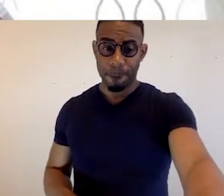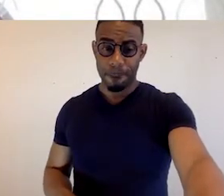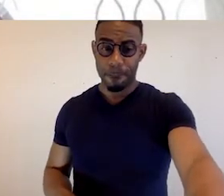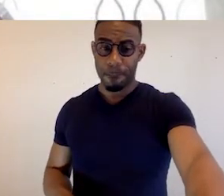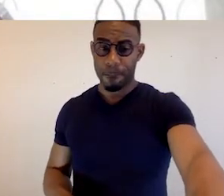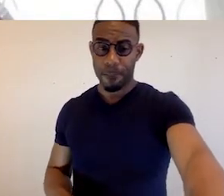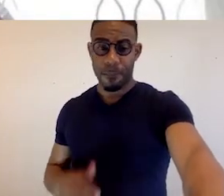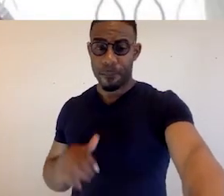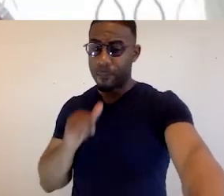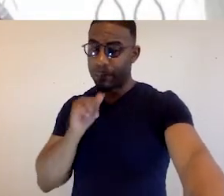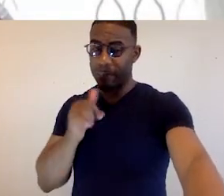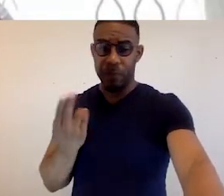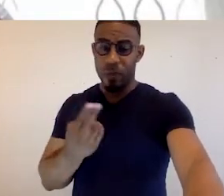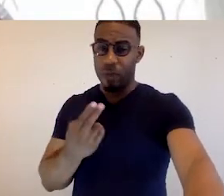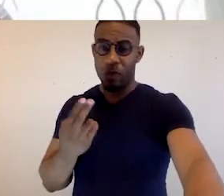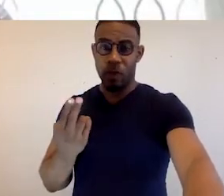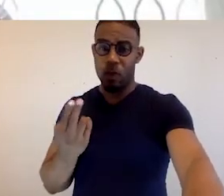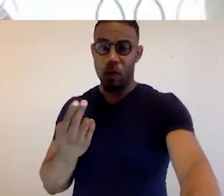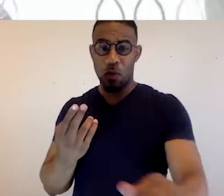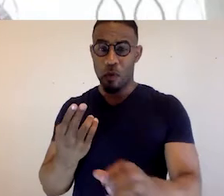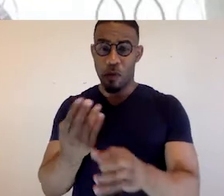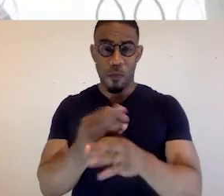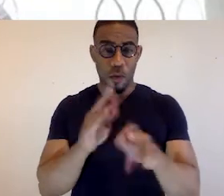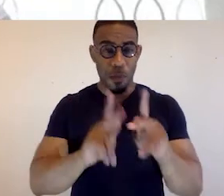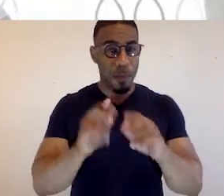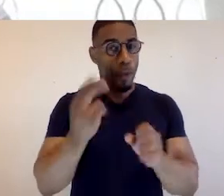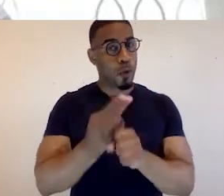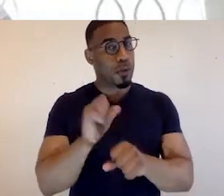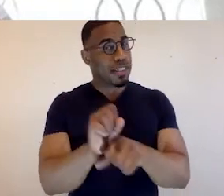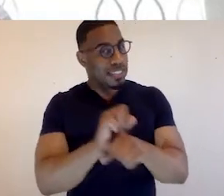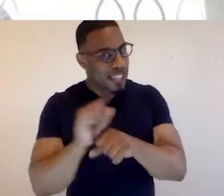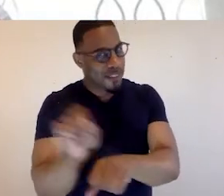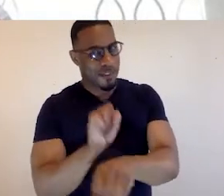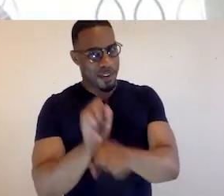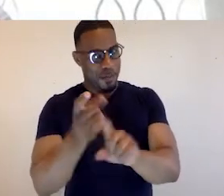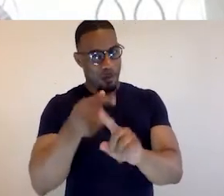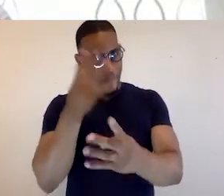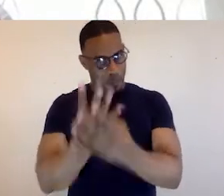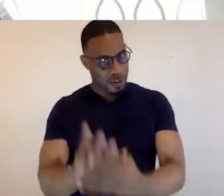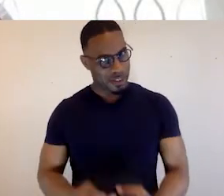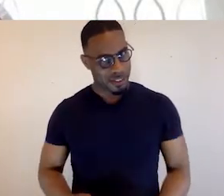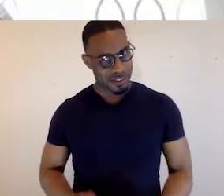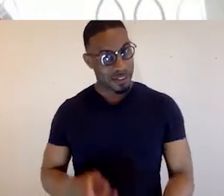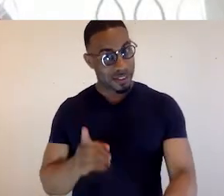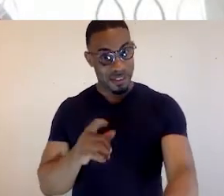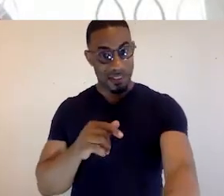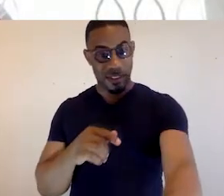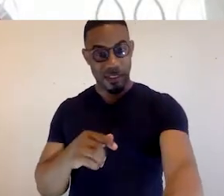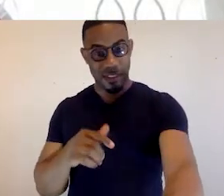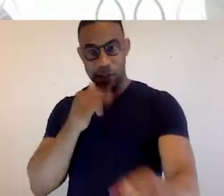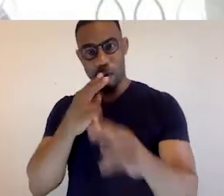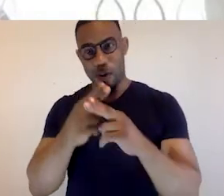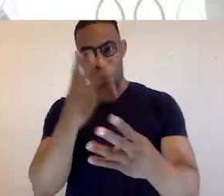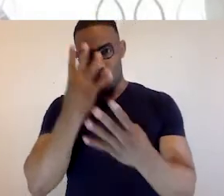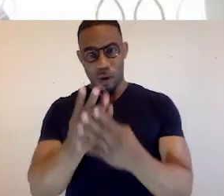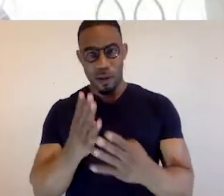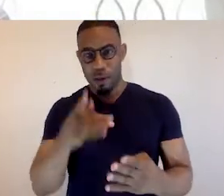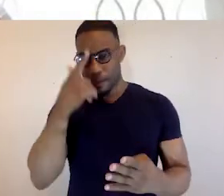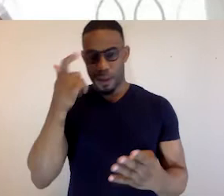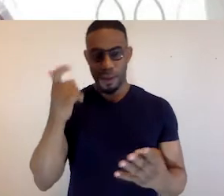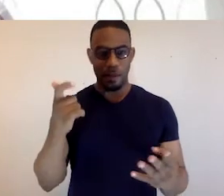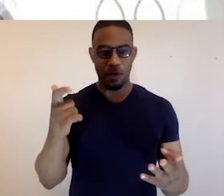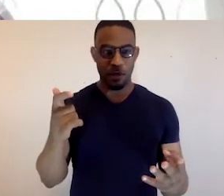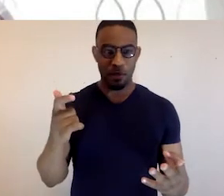they did not use free people. They used slave labor from prisons. We're not going to call it prisoners